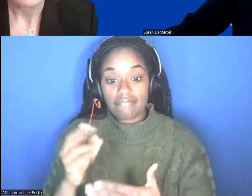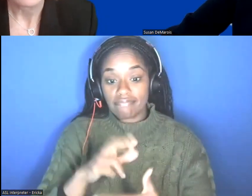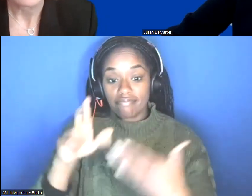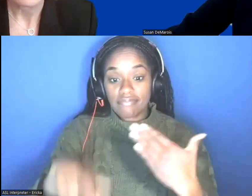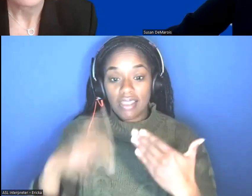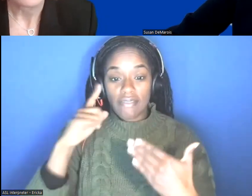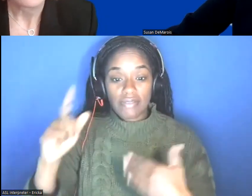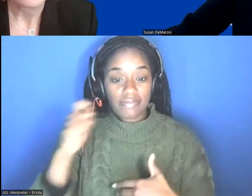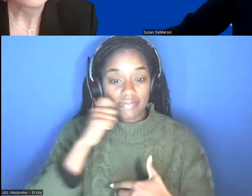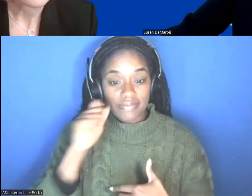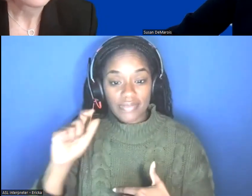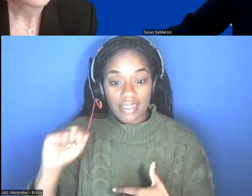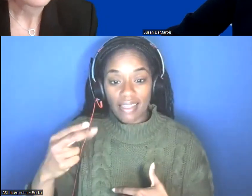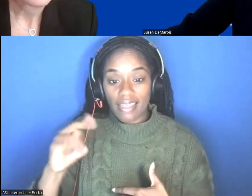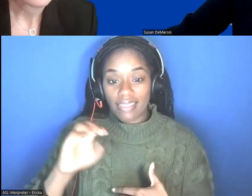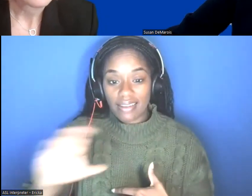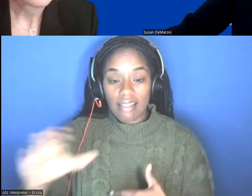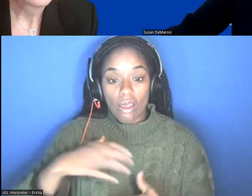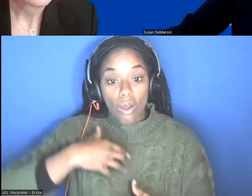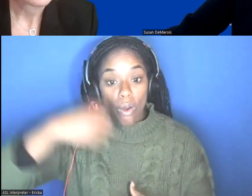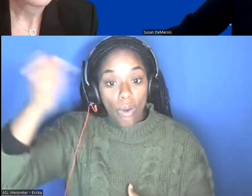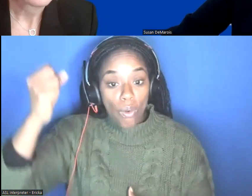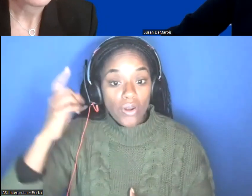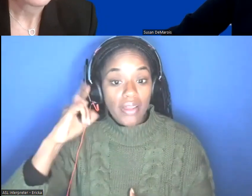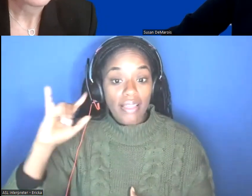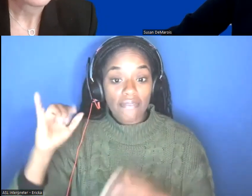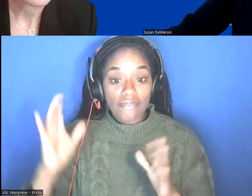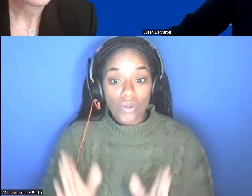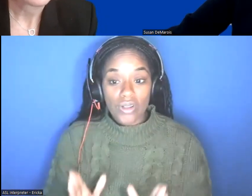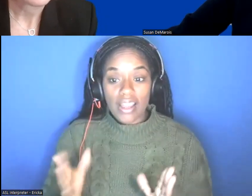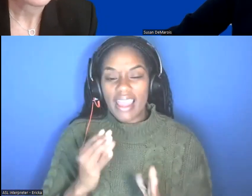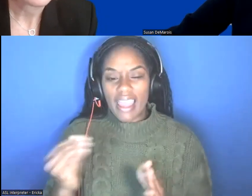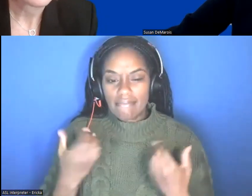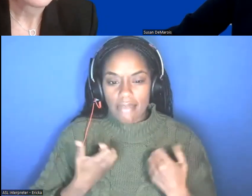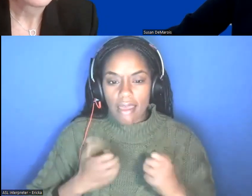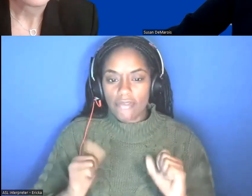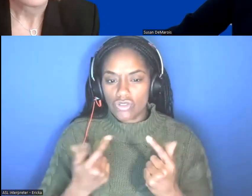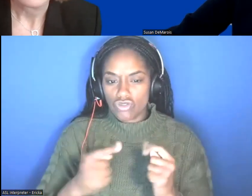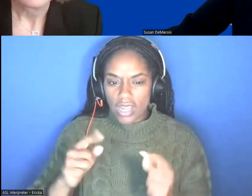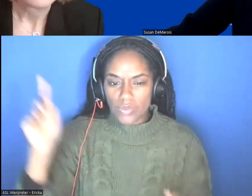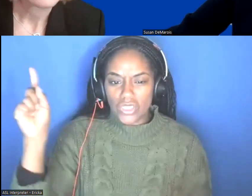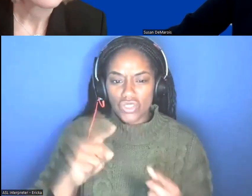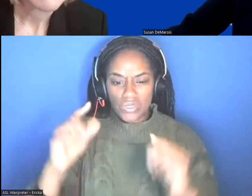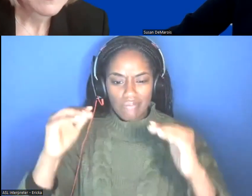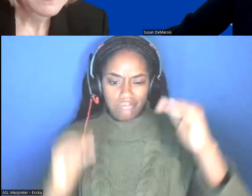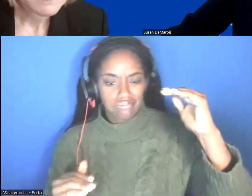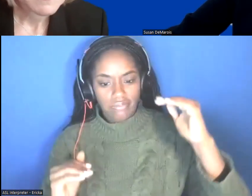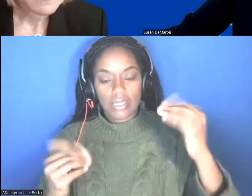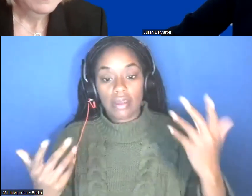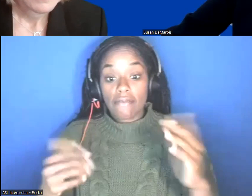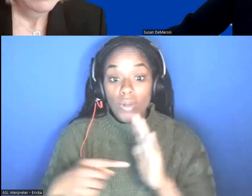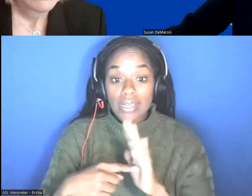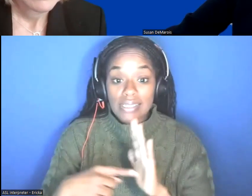racially, ethnically diverse older Californians, and programmatic efforts to reduce those disparities? For example,